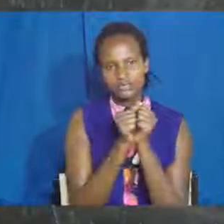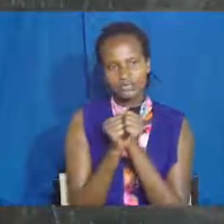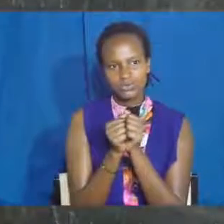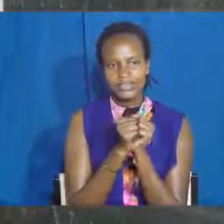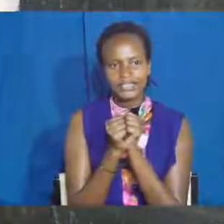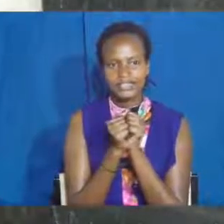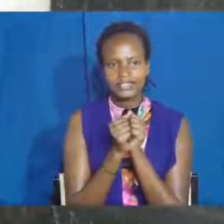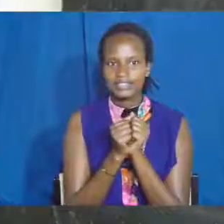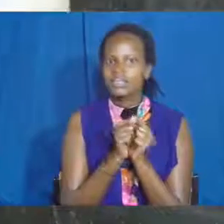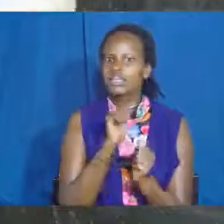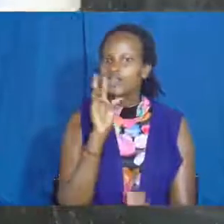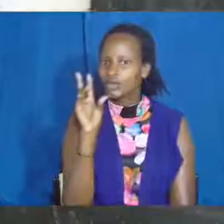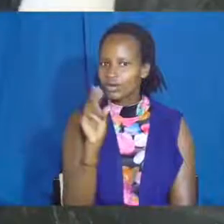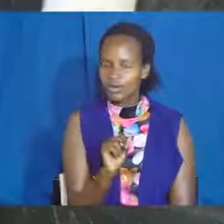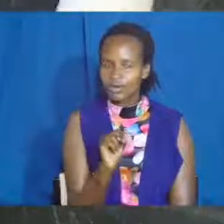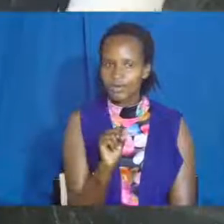without